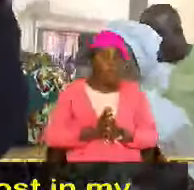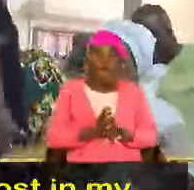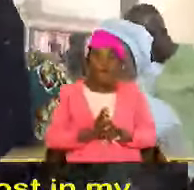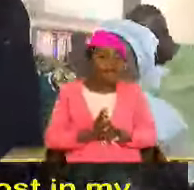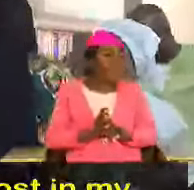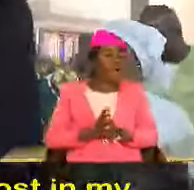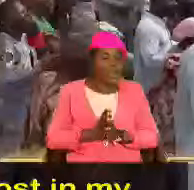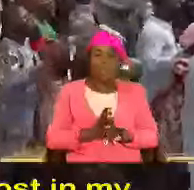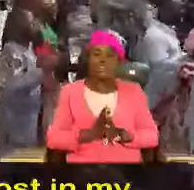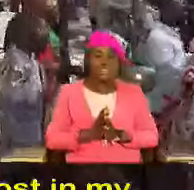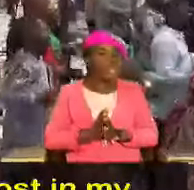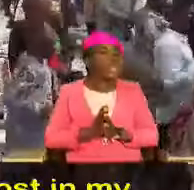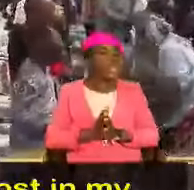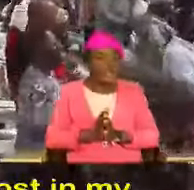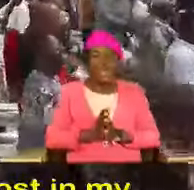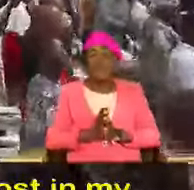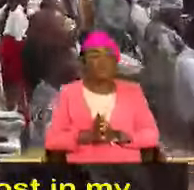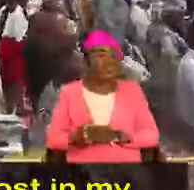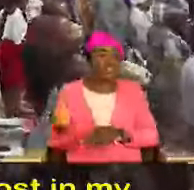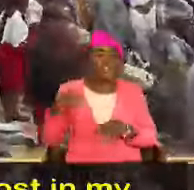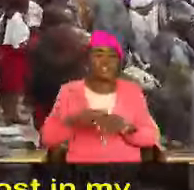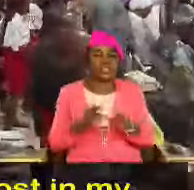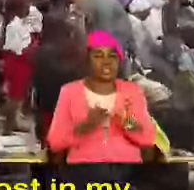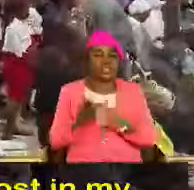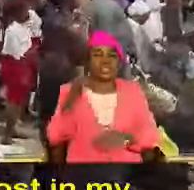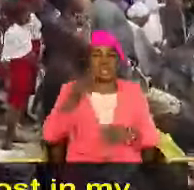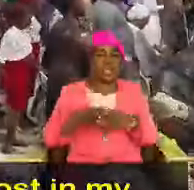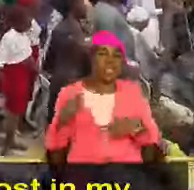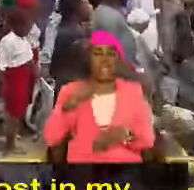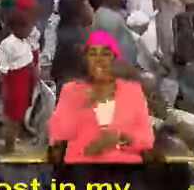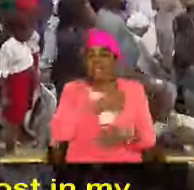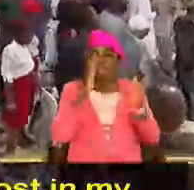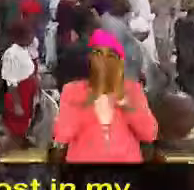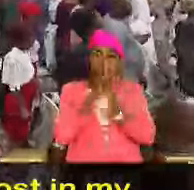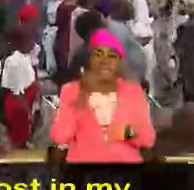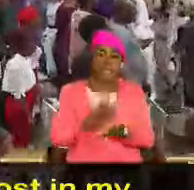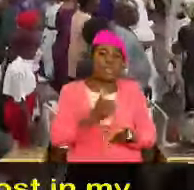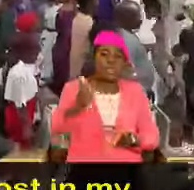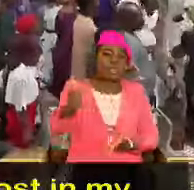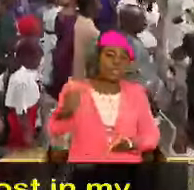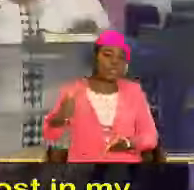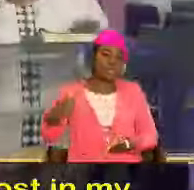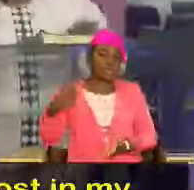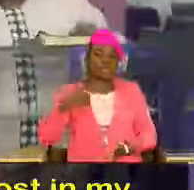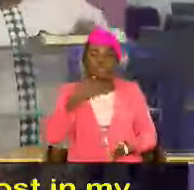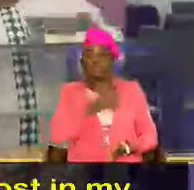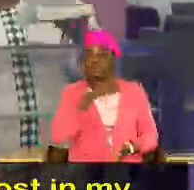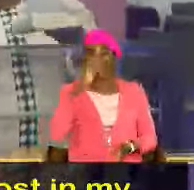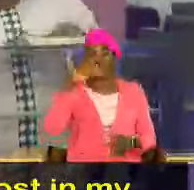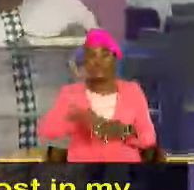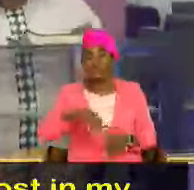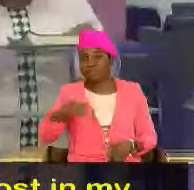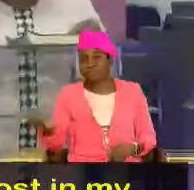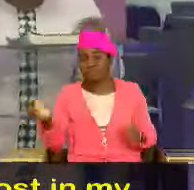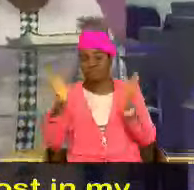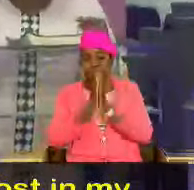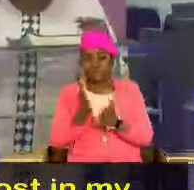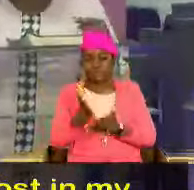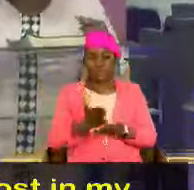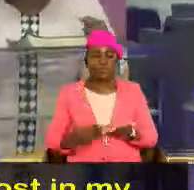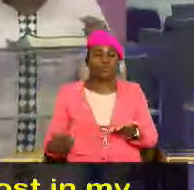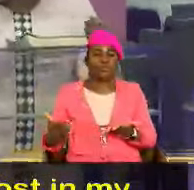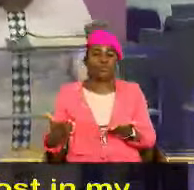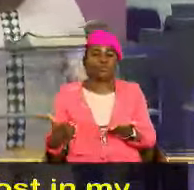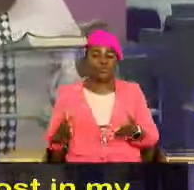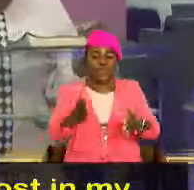thing in Jesus name we pray we are in another prayer session receiving